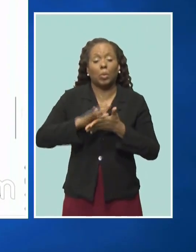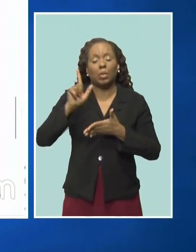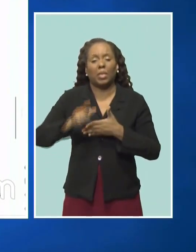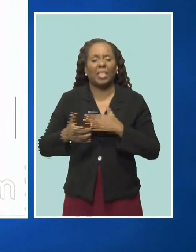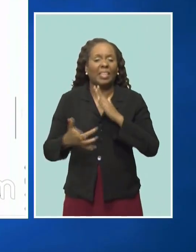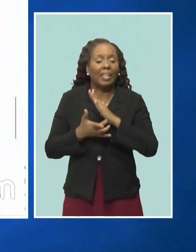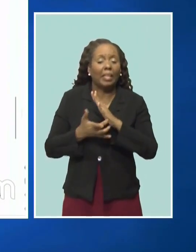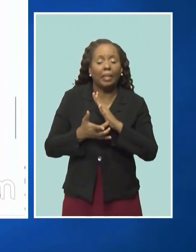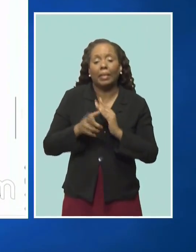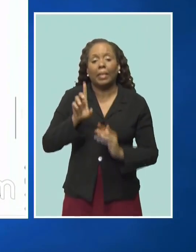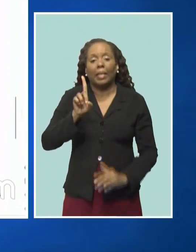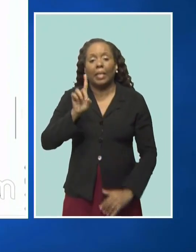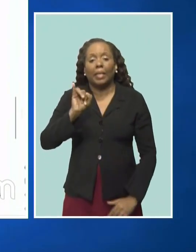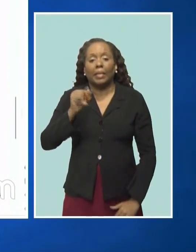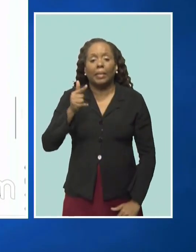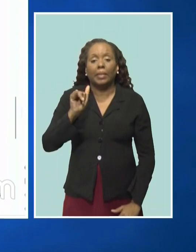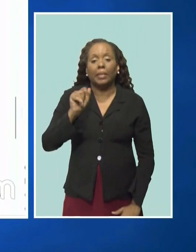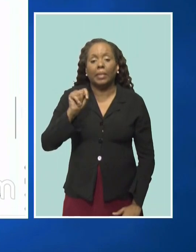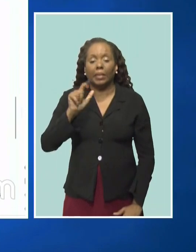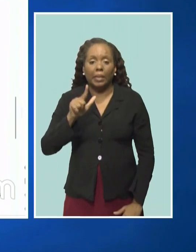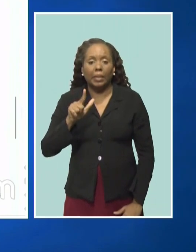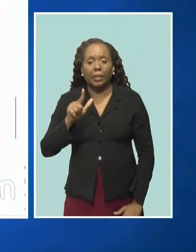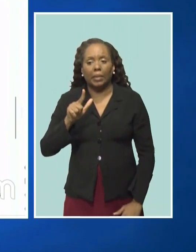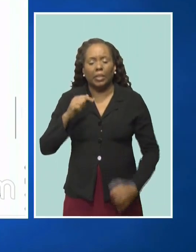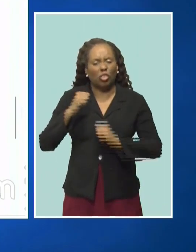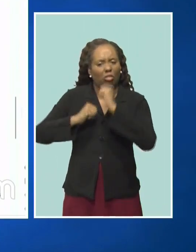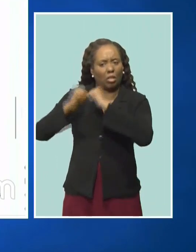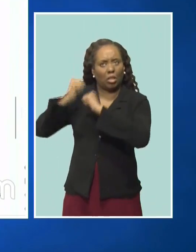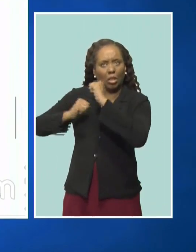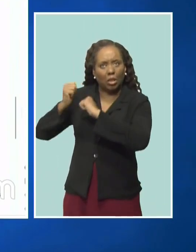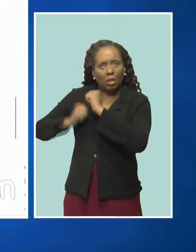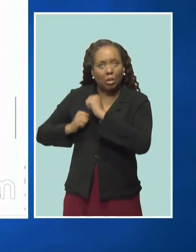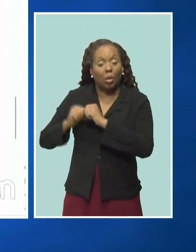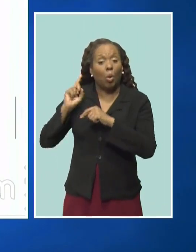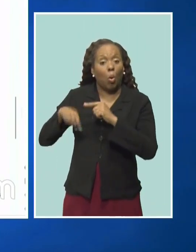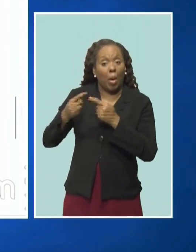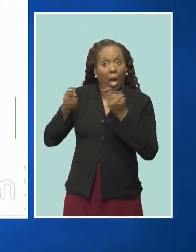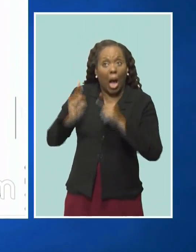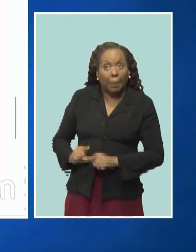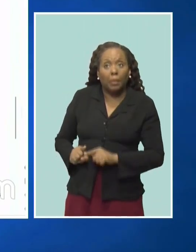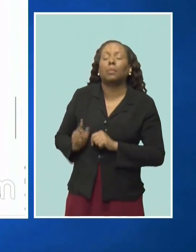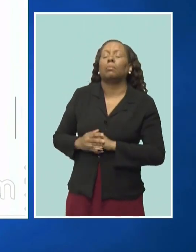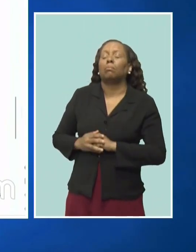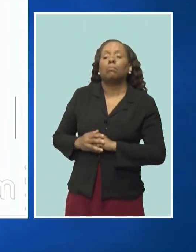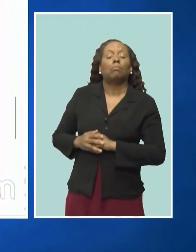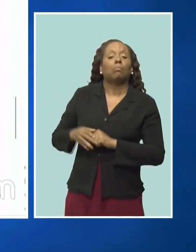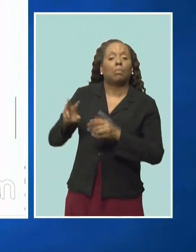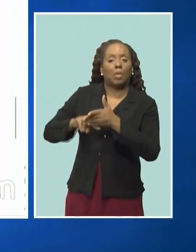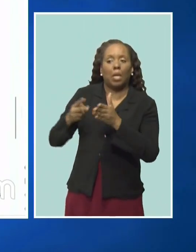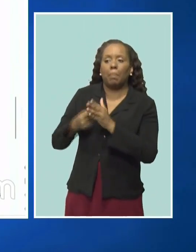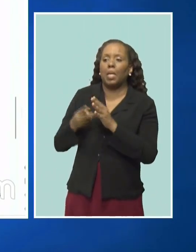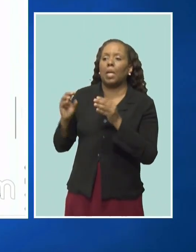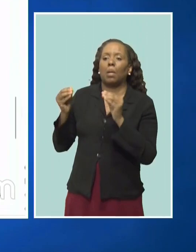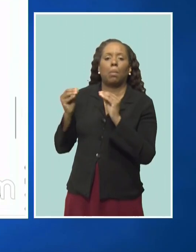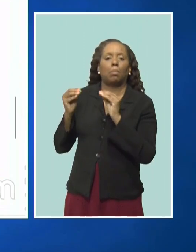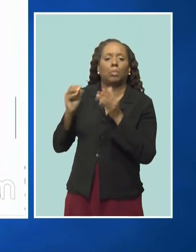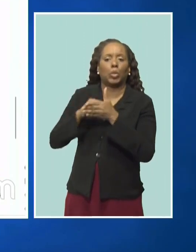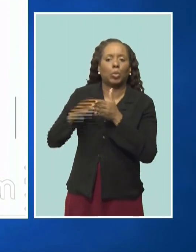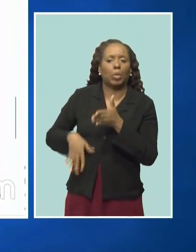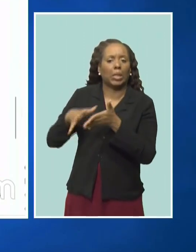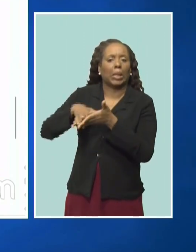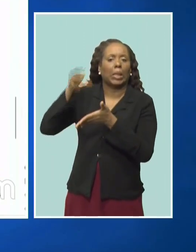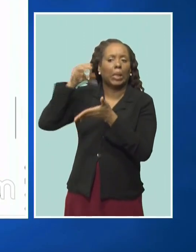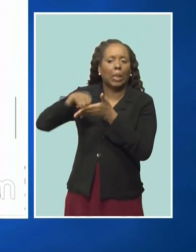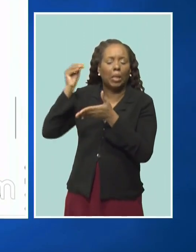we've learned is that environment can create results. And we have found that those schools that are better equipped to be